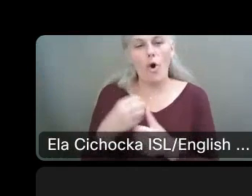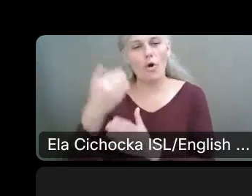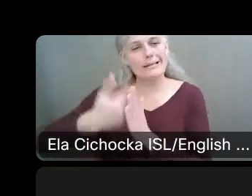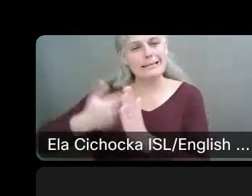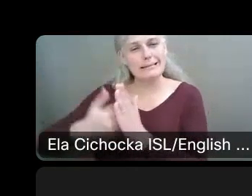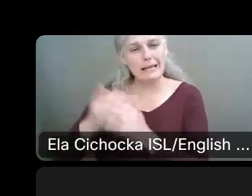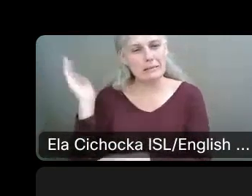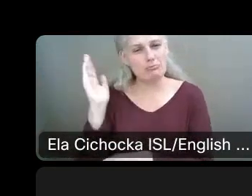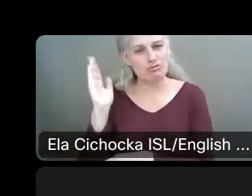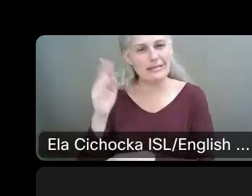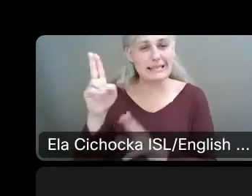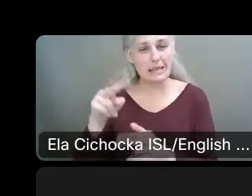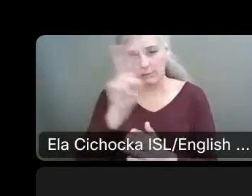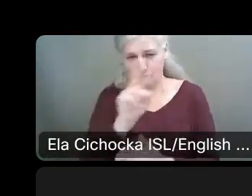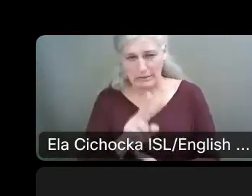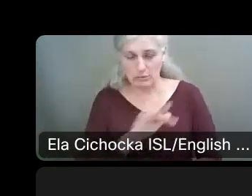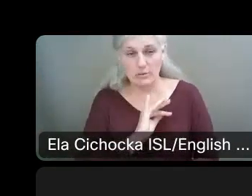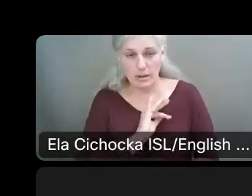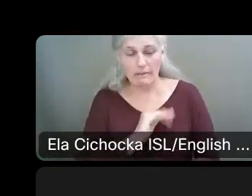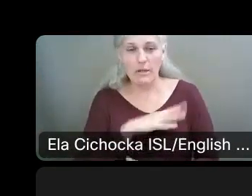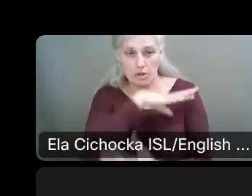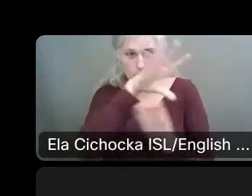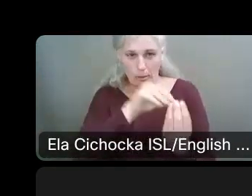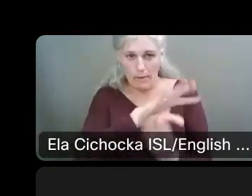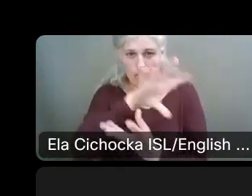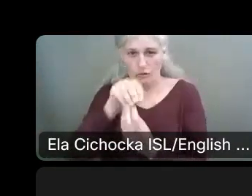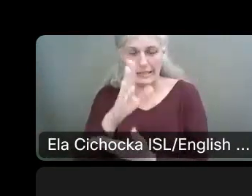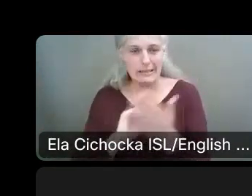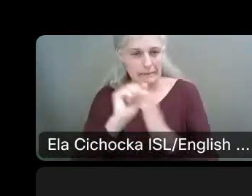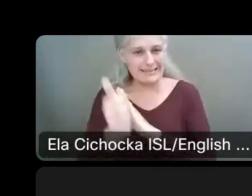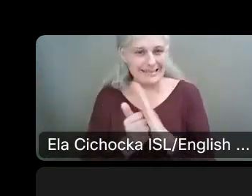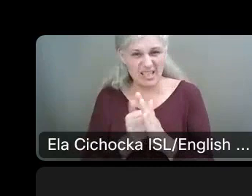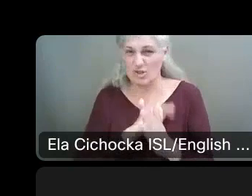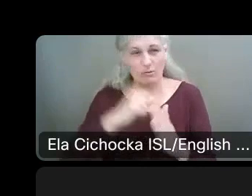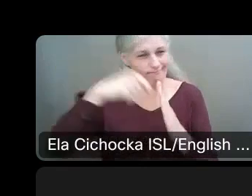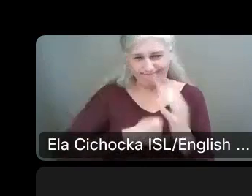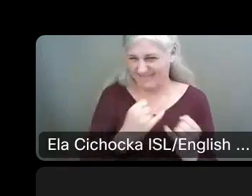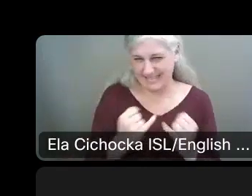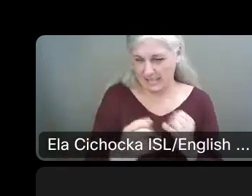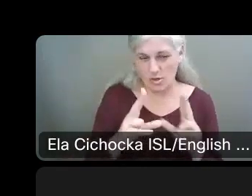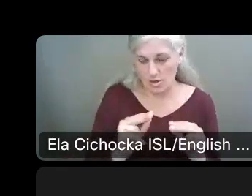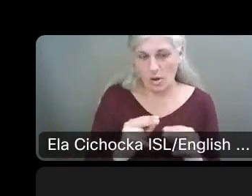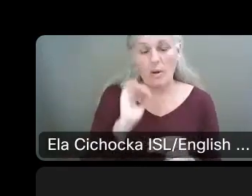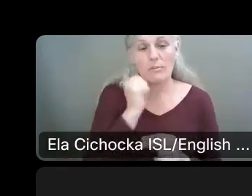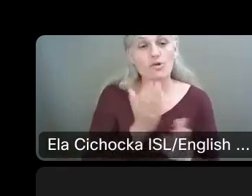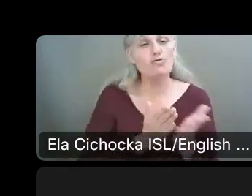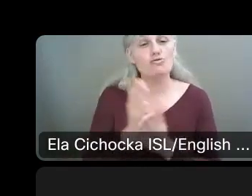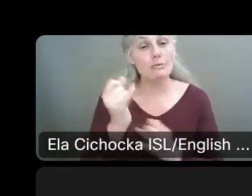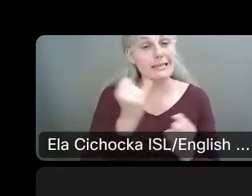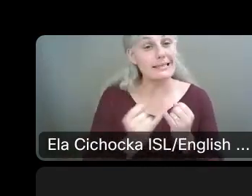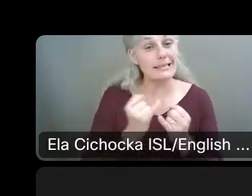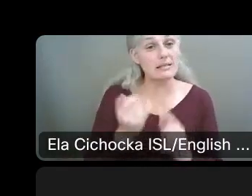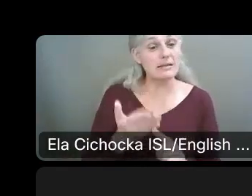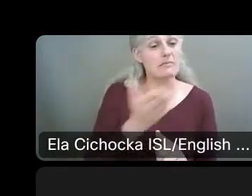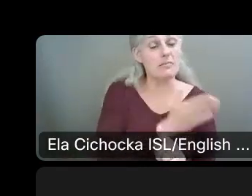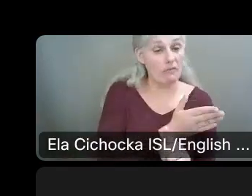the presentation which you can look at, which just summarize some of the key skills, but I'm not going to go into them now because I've gone through them in detail